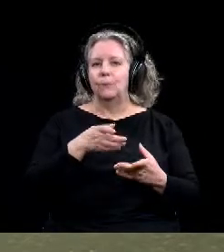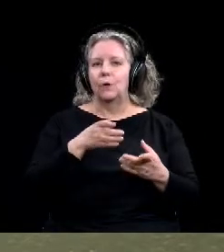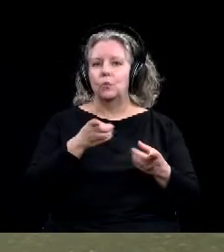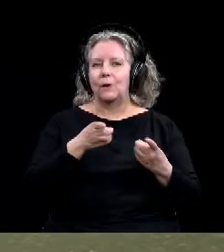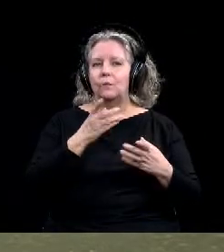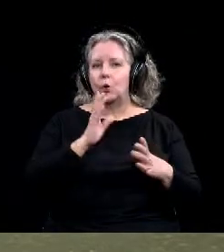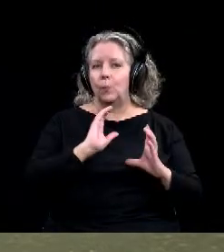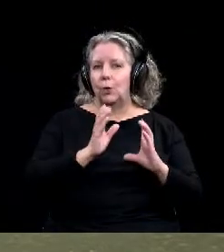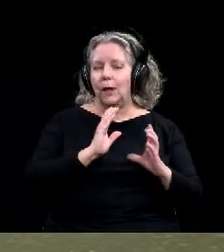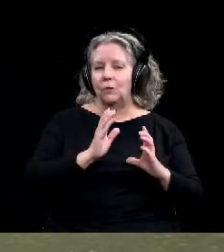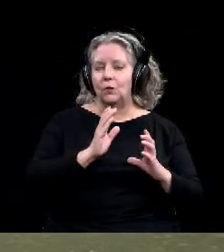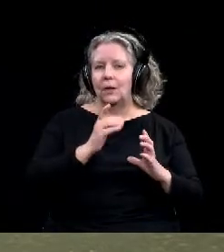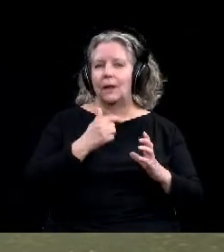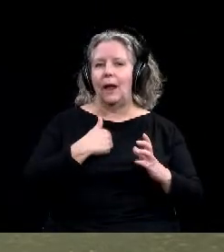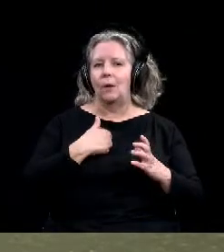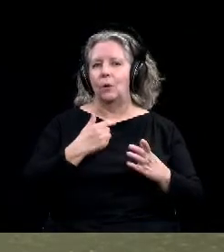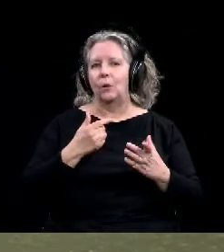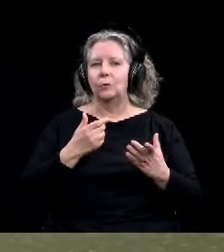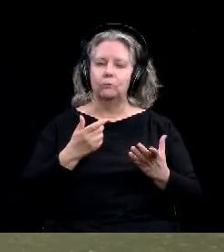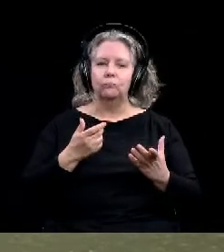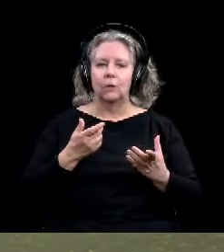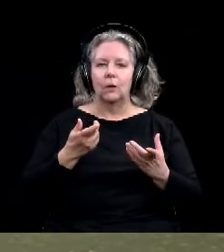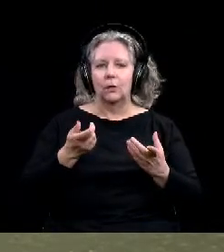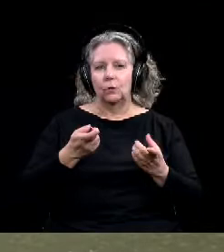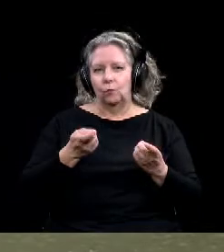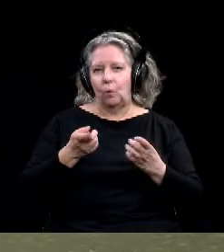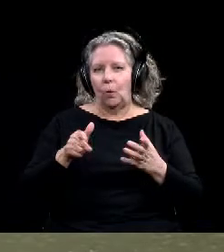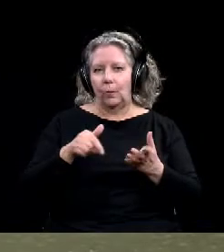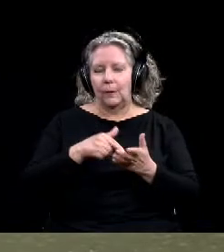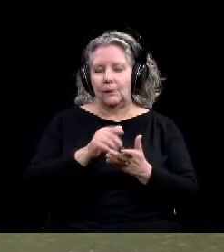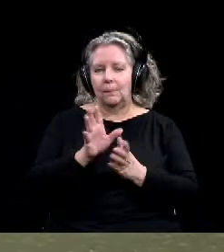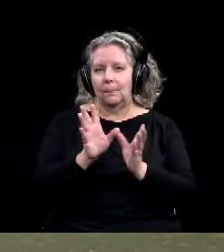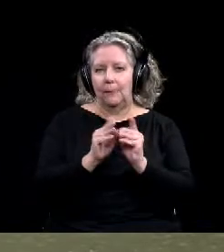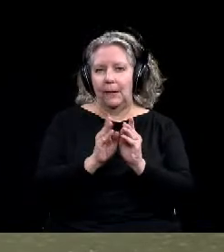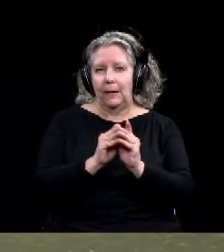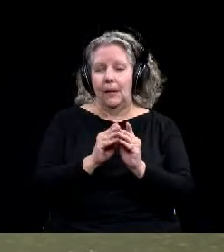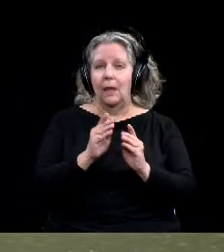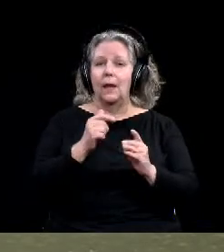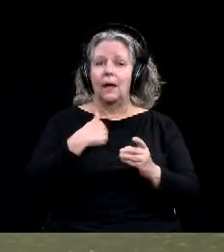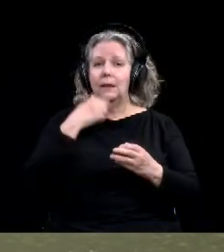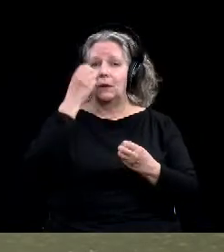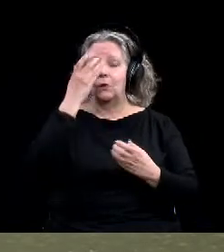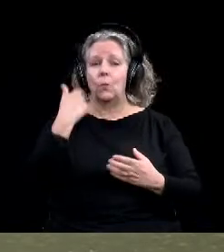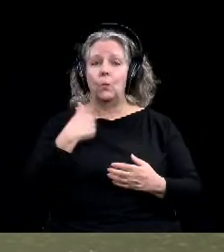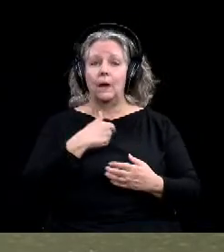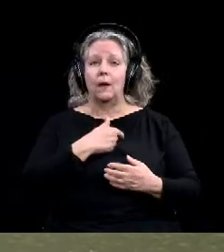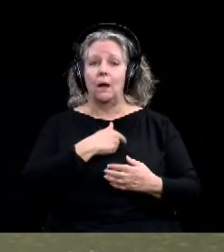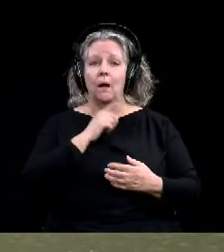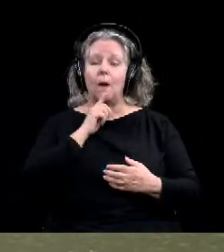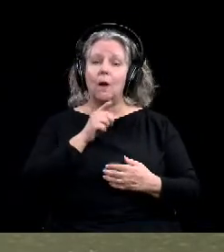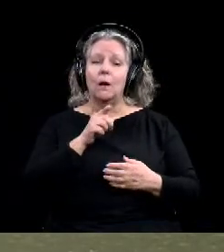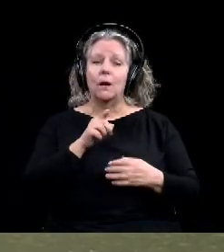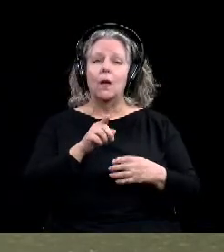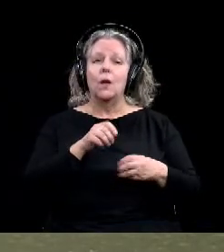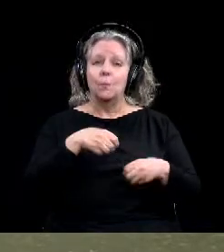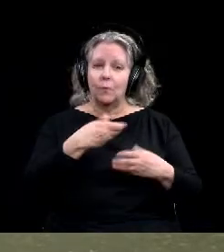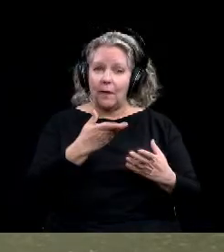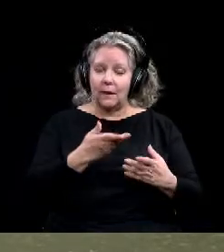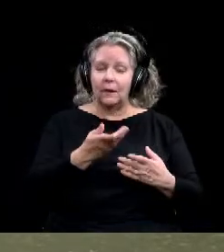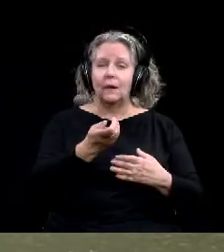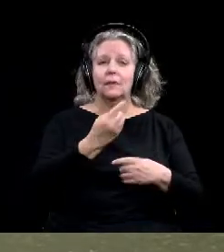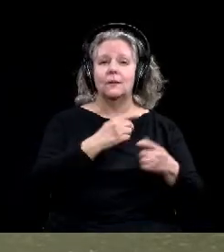we are in our studio downstairs providing an American Sign Language interpretation. We're also recording a separate audio track for our